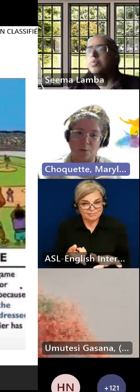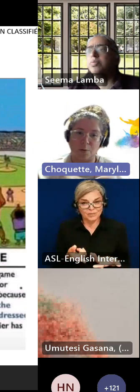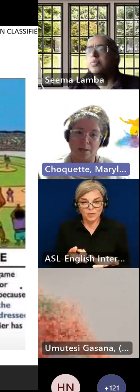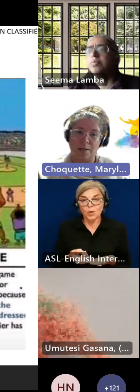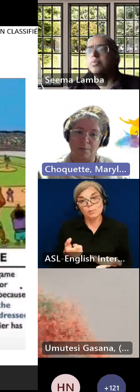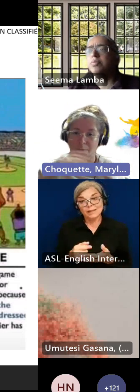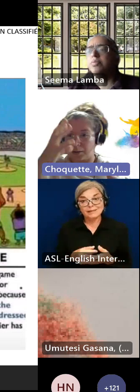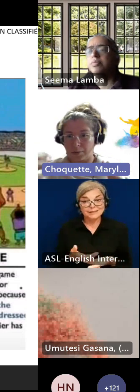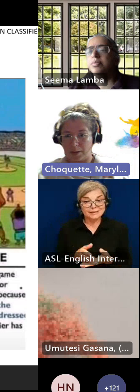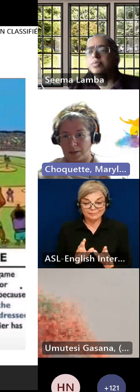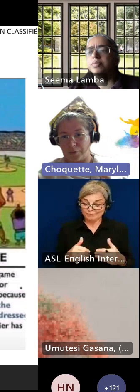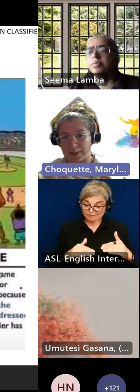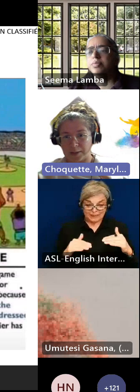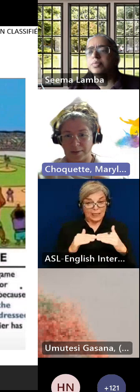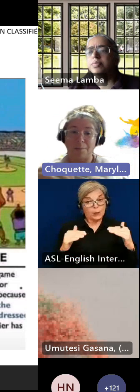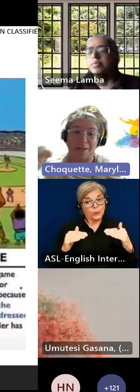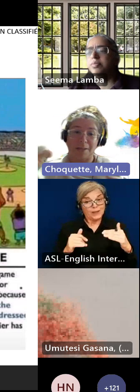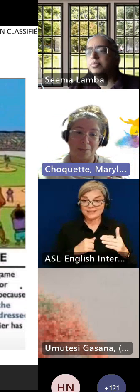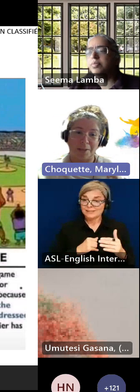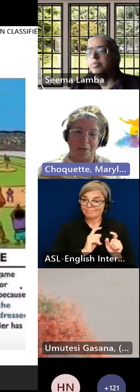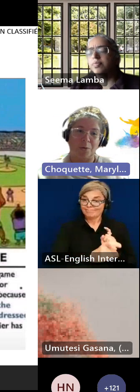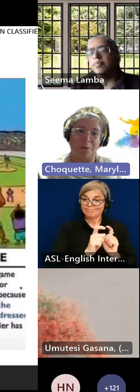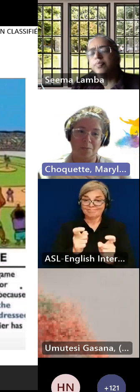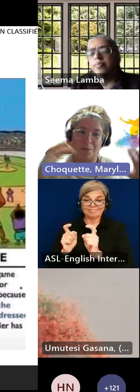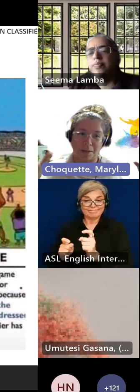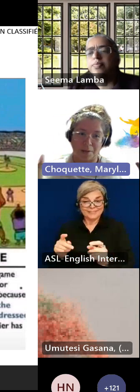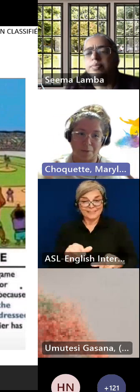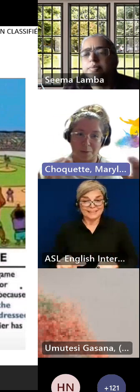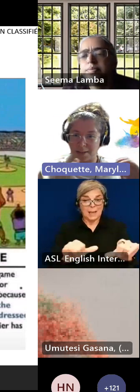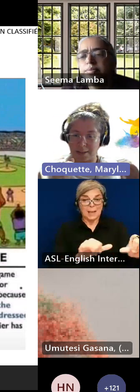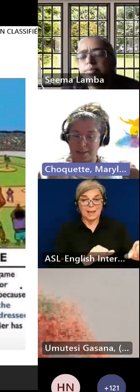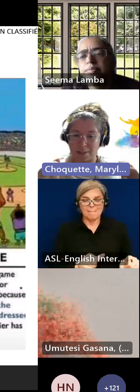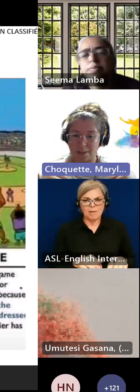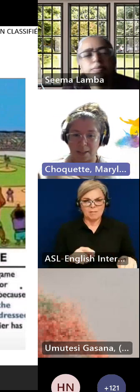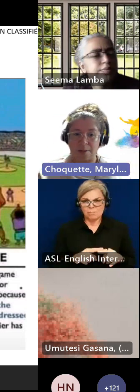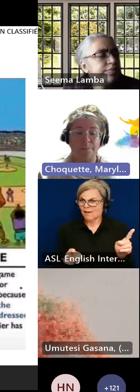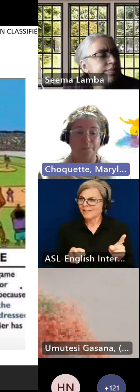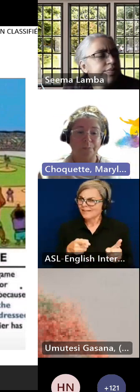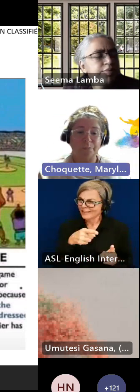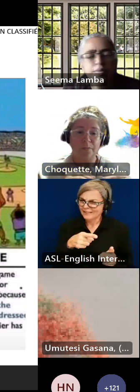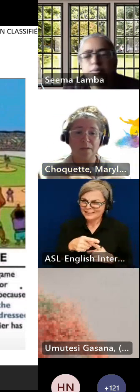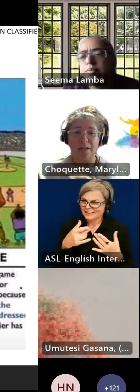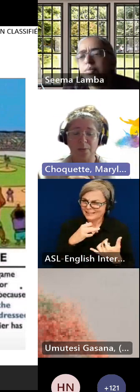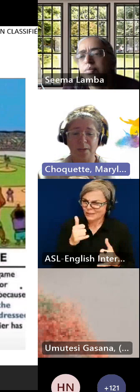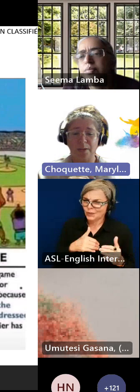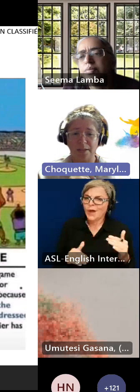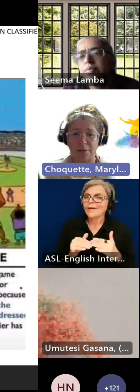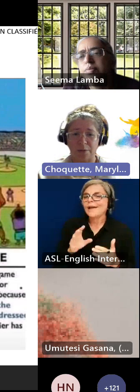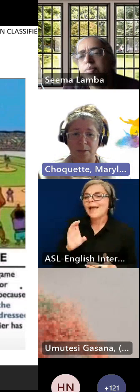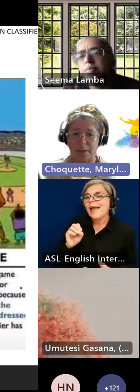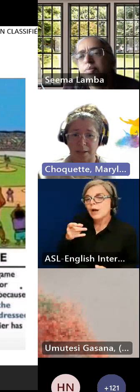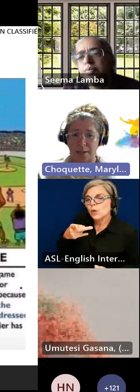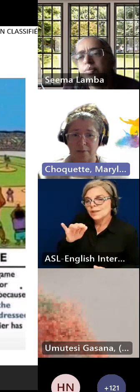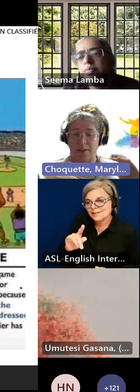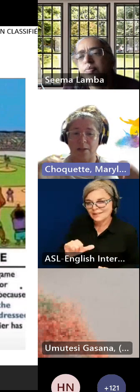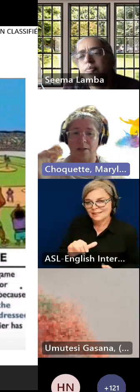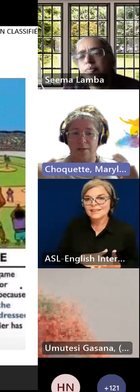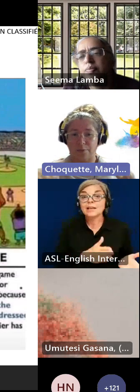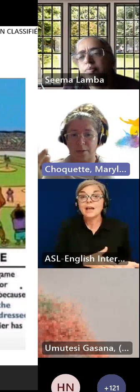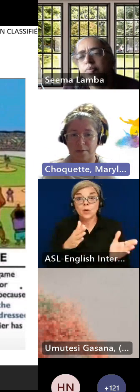everybody's equal. The effects on the end might not be equal, but everybody is in the same setting. Equity is everybody